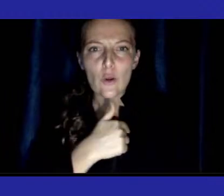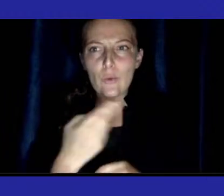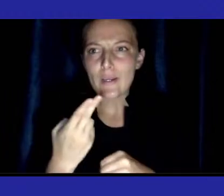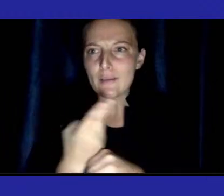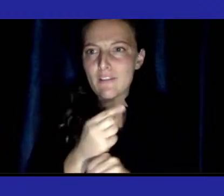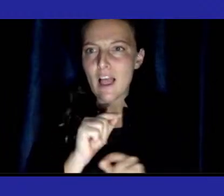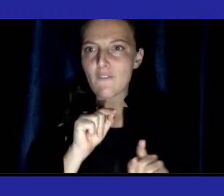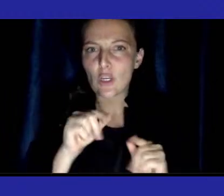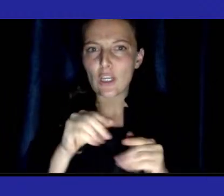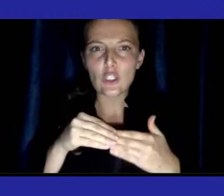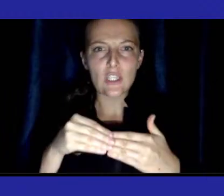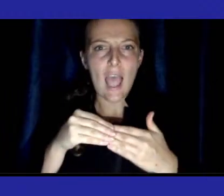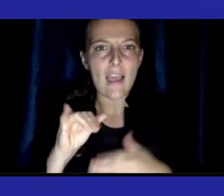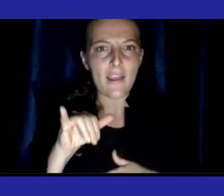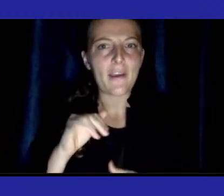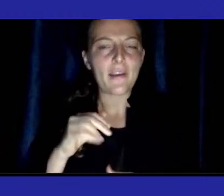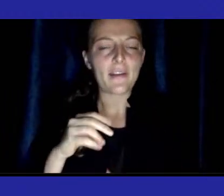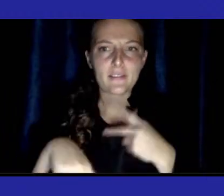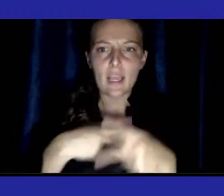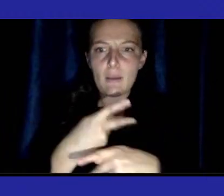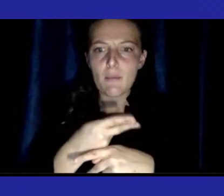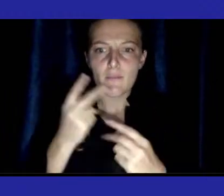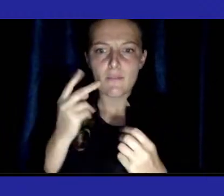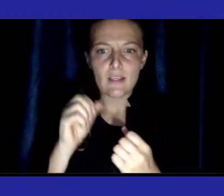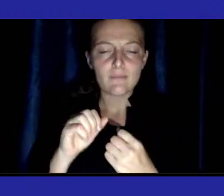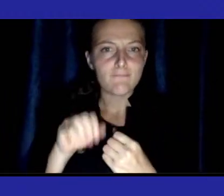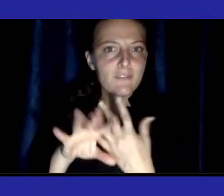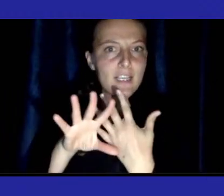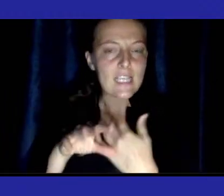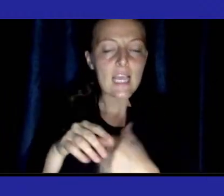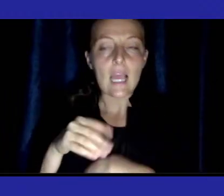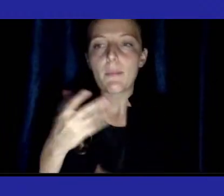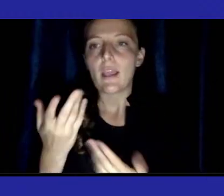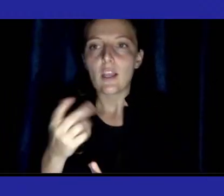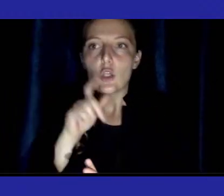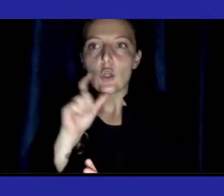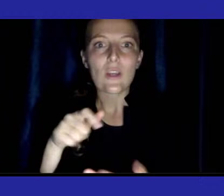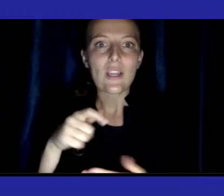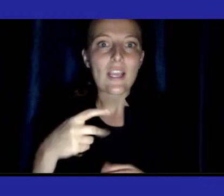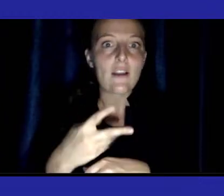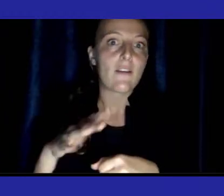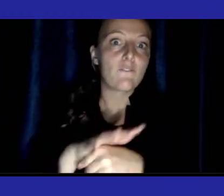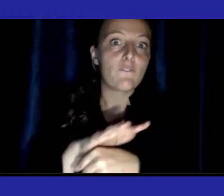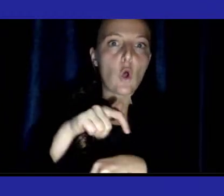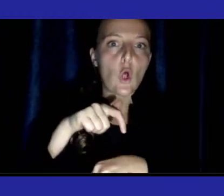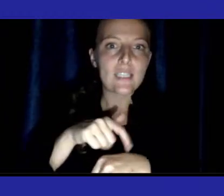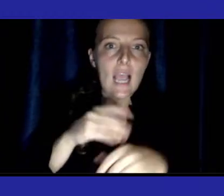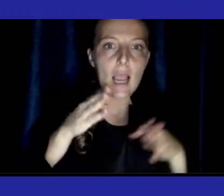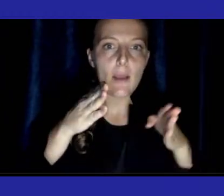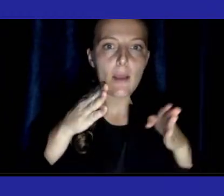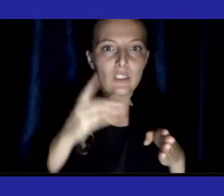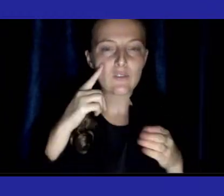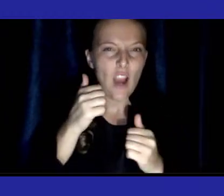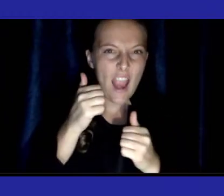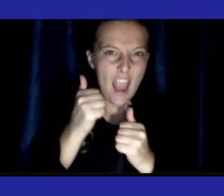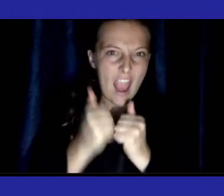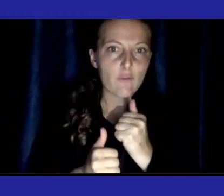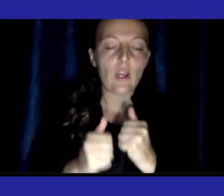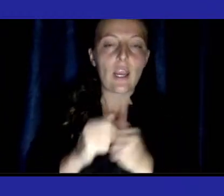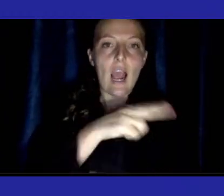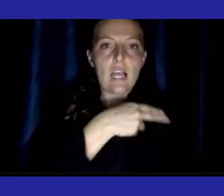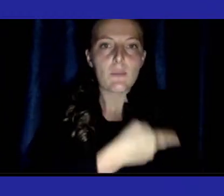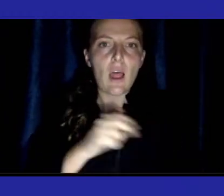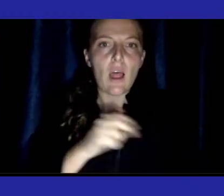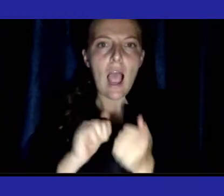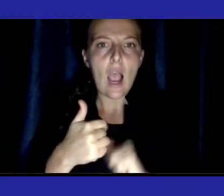to recruit, where you don't need a full-time person in every hospital. How do we have the shared services and spread them across, right? Maybe you